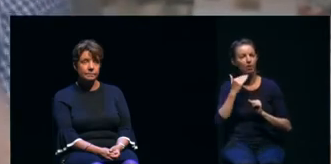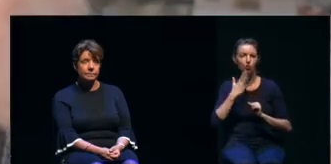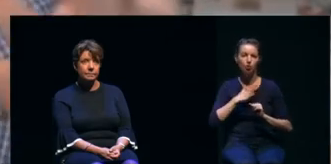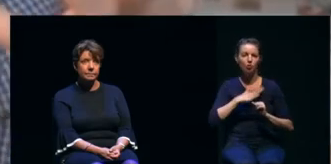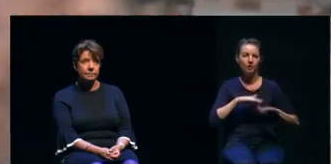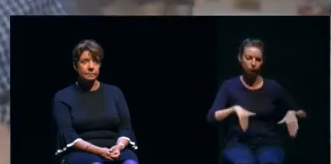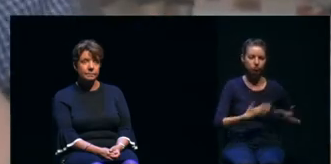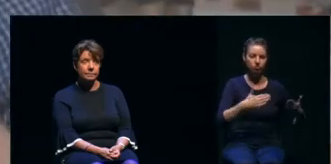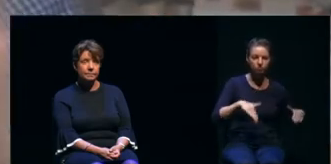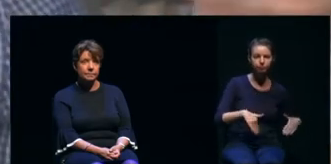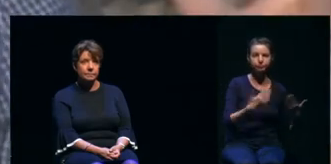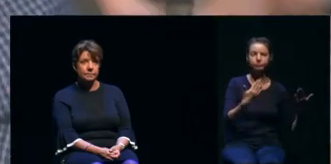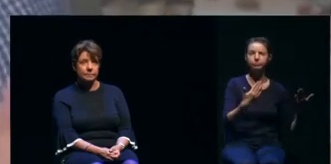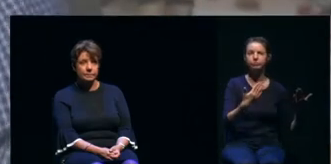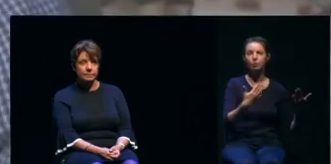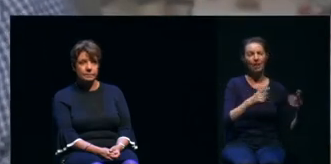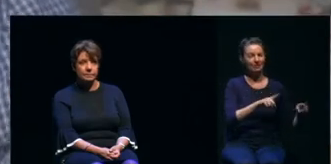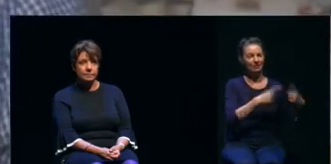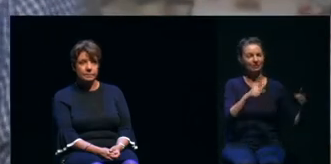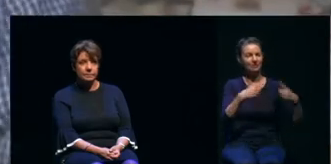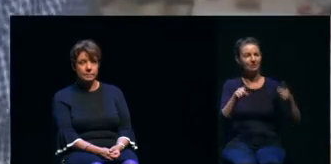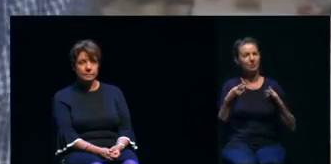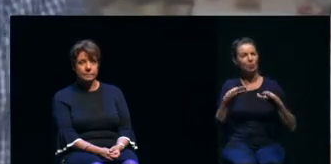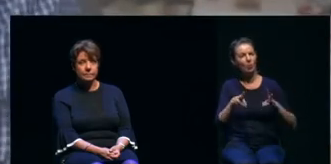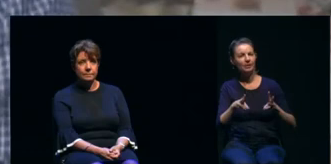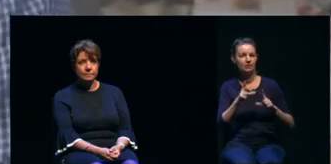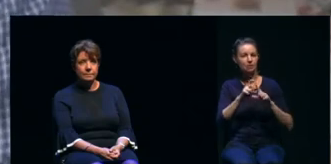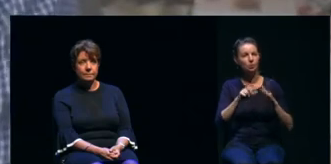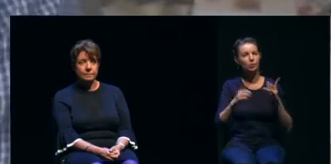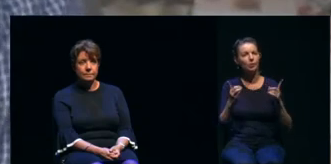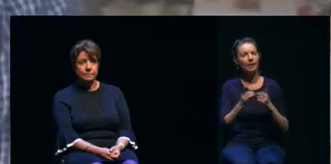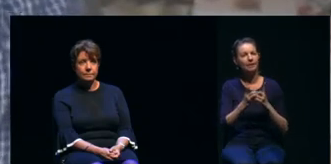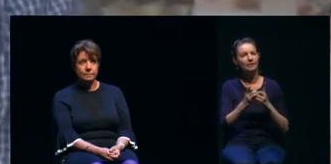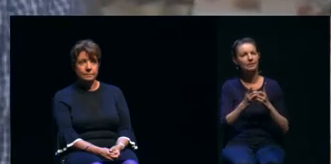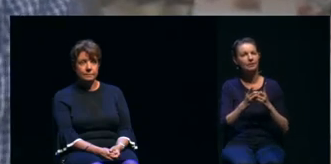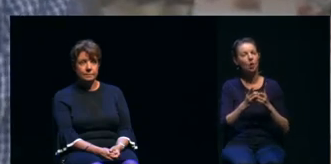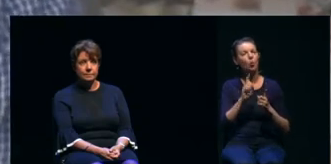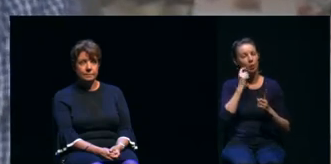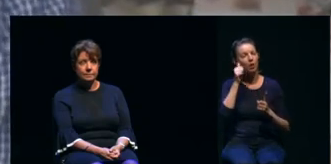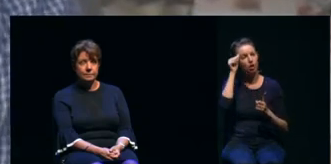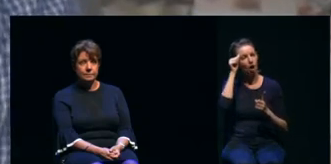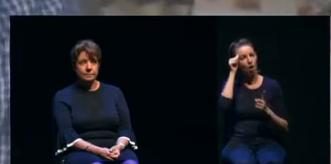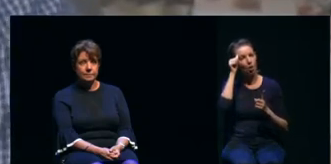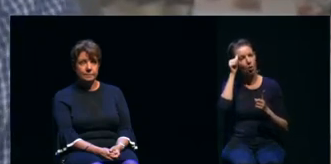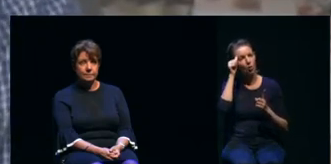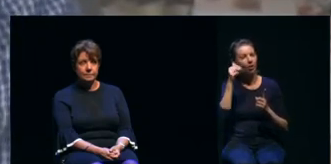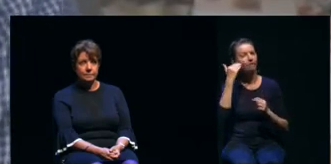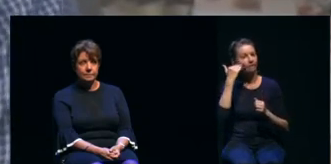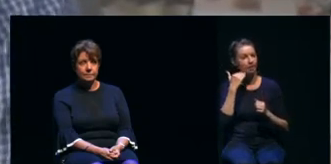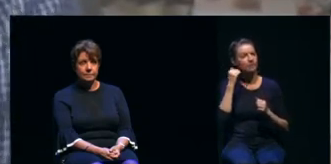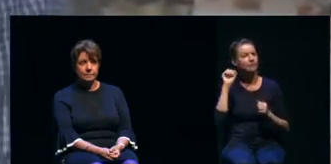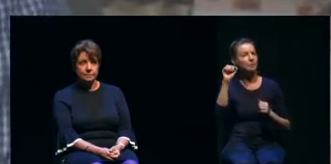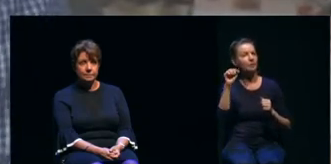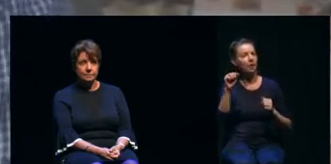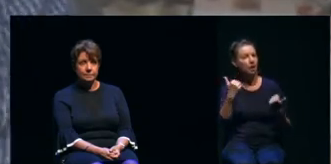know, we have a multitude of ways to do these things. And I think that we'll know that we have reached the next stage of feminism when we stop automatically